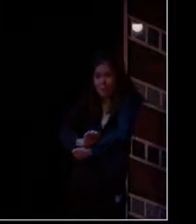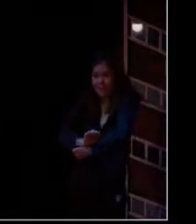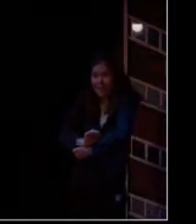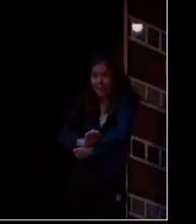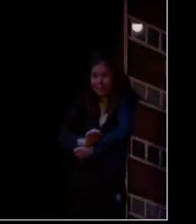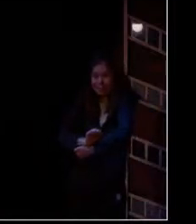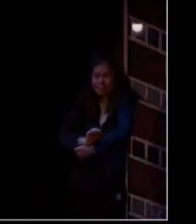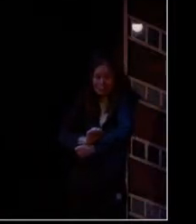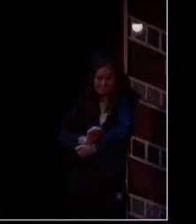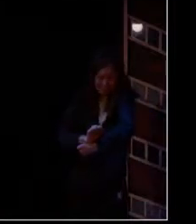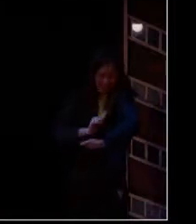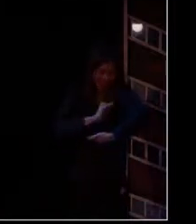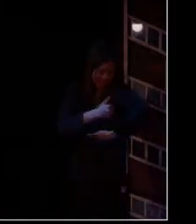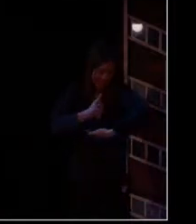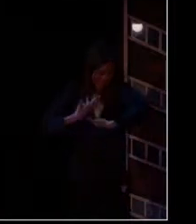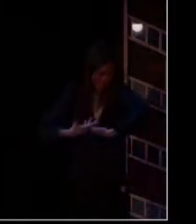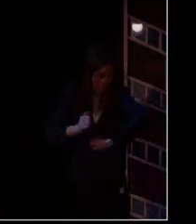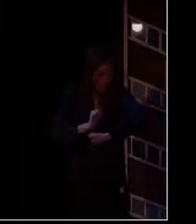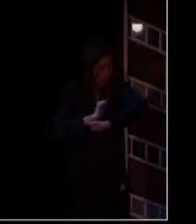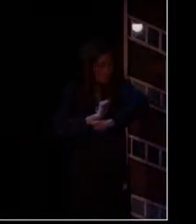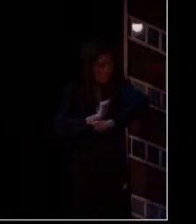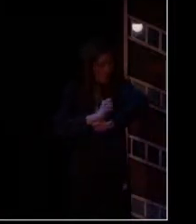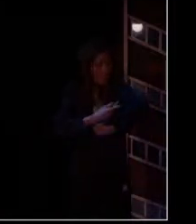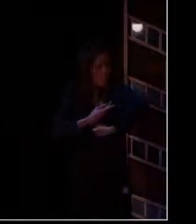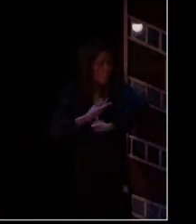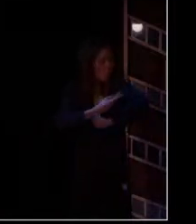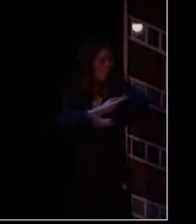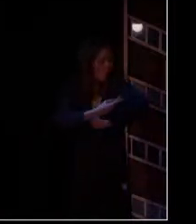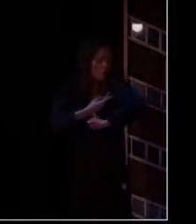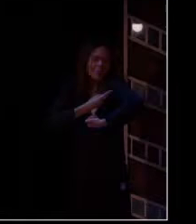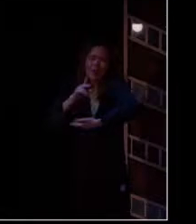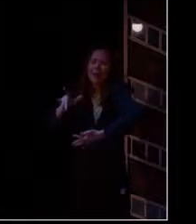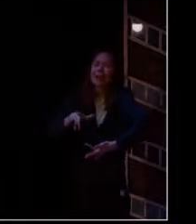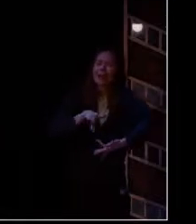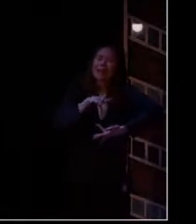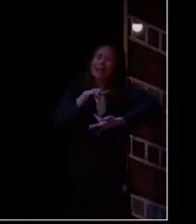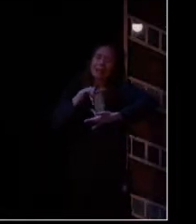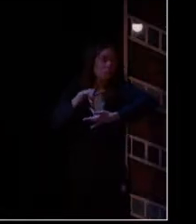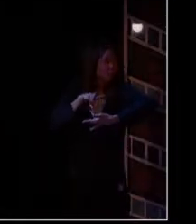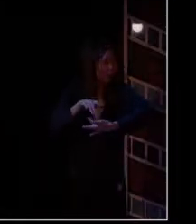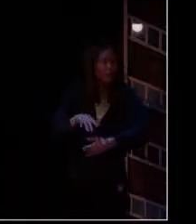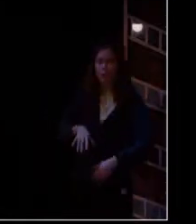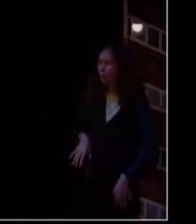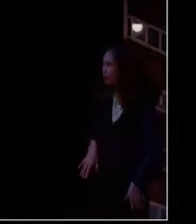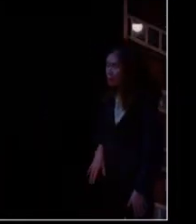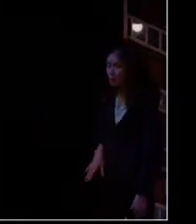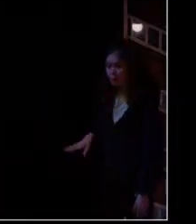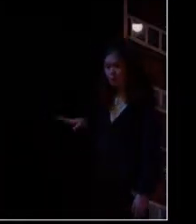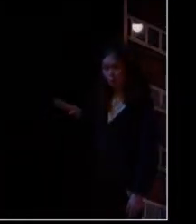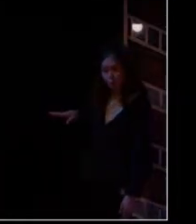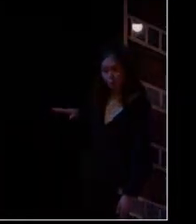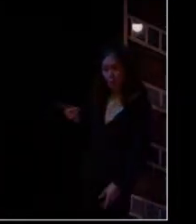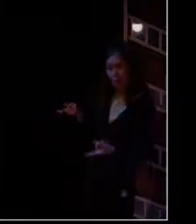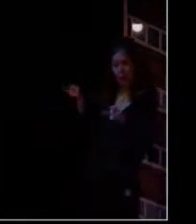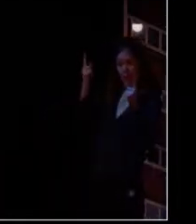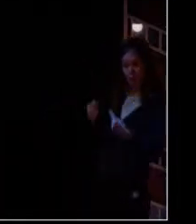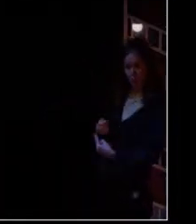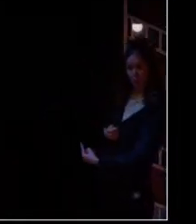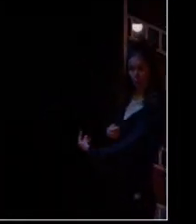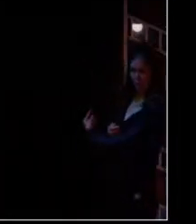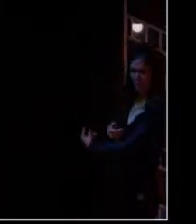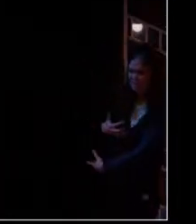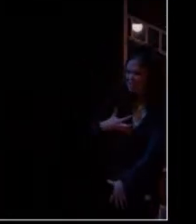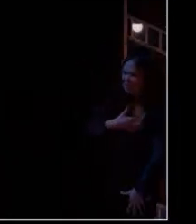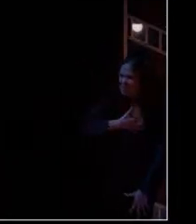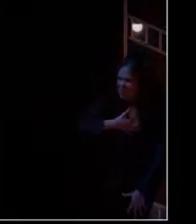true. There's come much grief from Leontes' fantasies, and he must be told so, and he shall